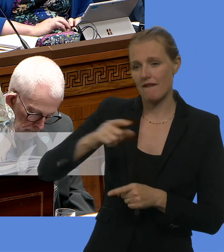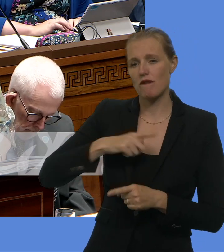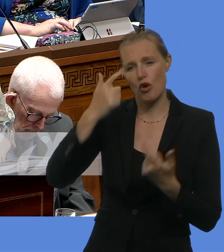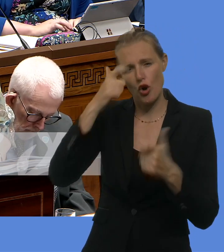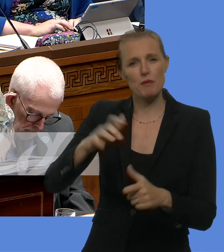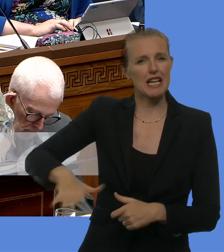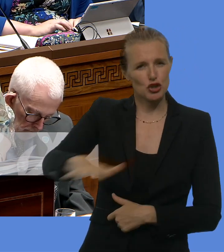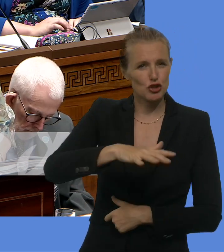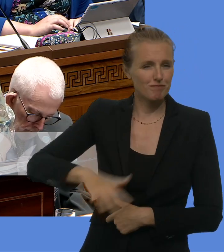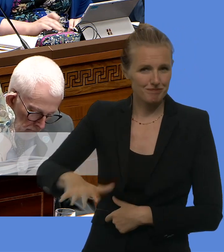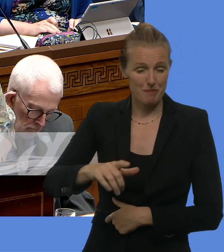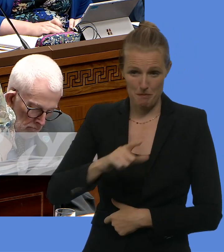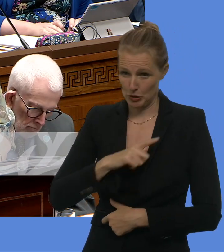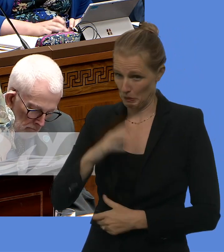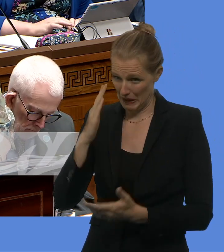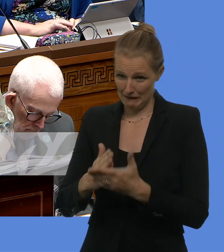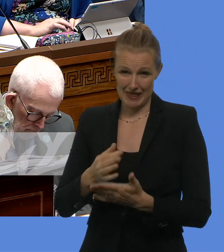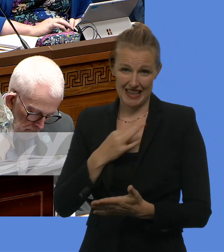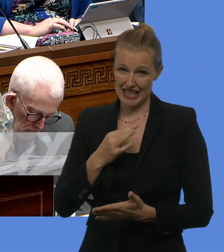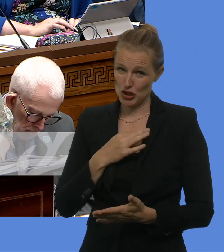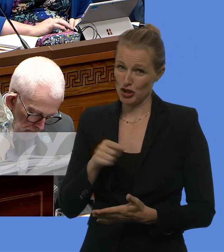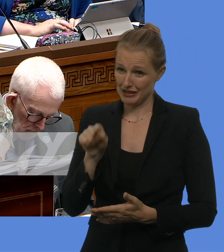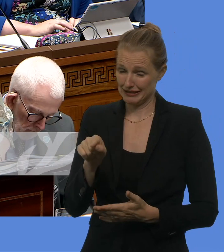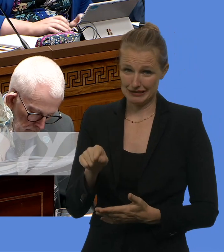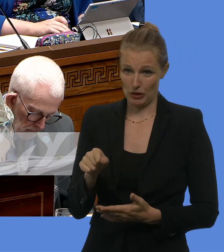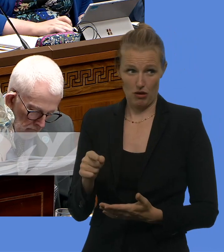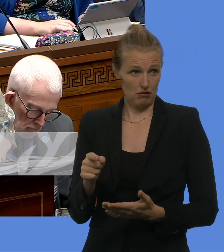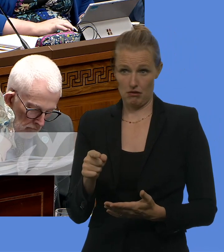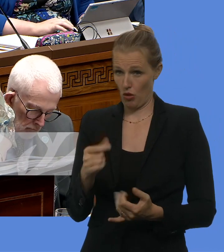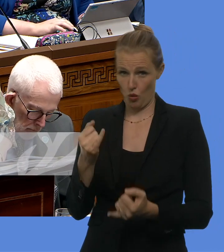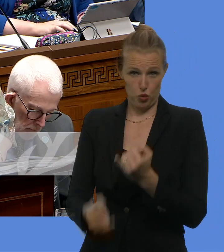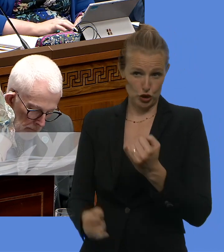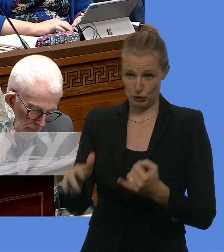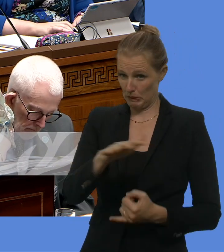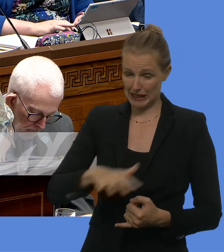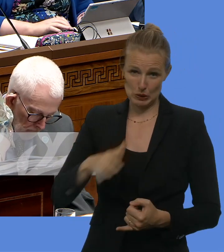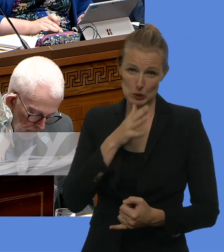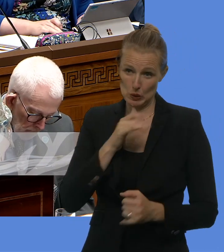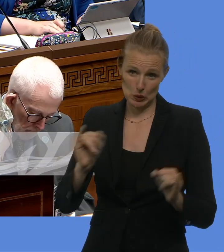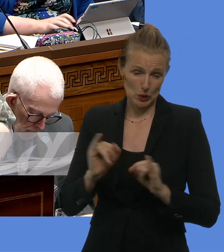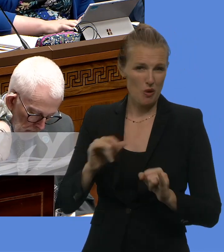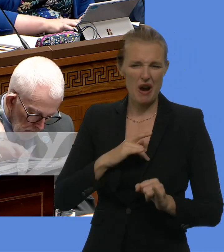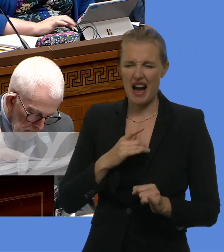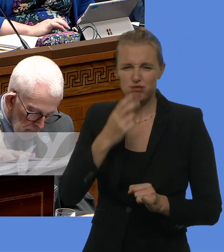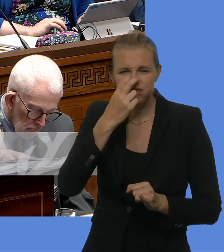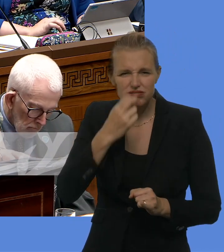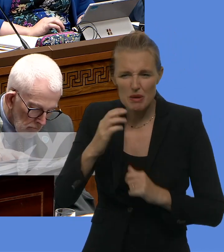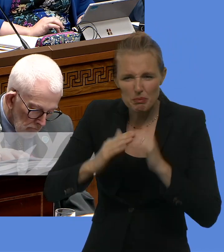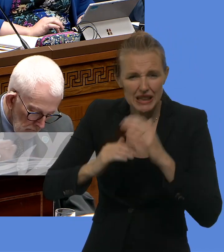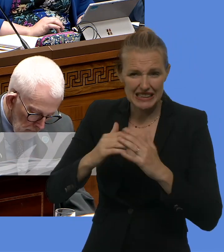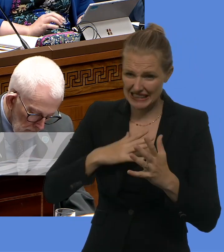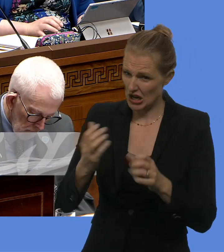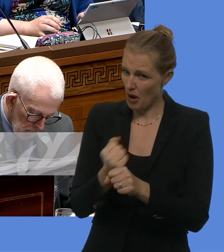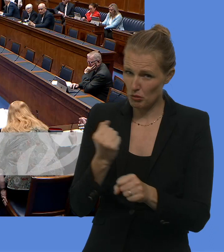accommodation element of this, because we believe that the kitchen is the bit of the facility that is at most risk given the age of the facility and the need for